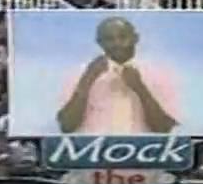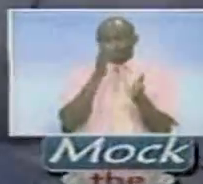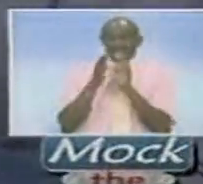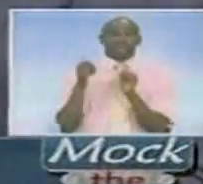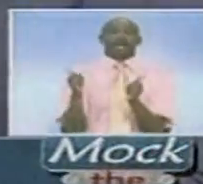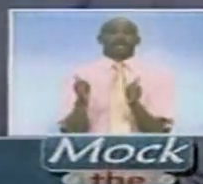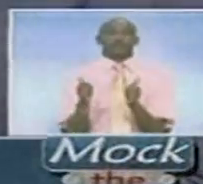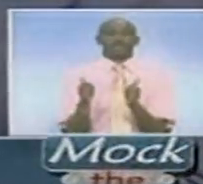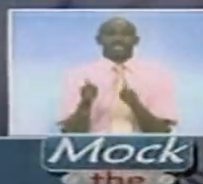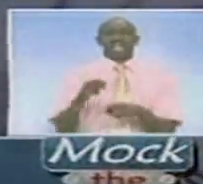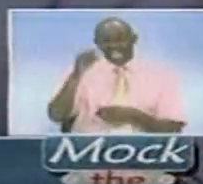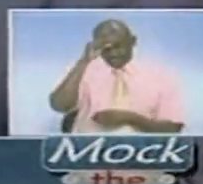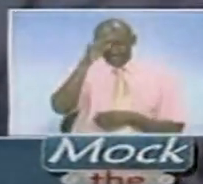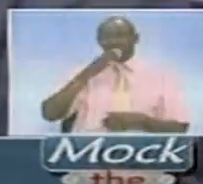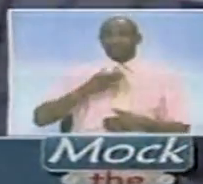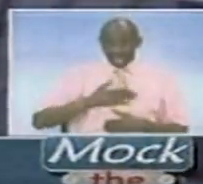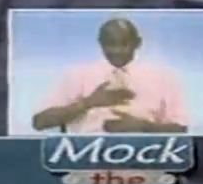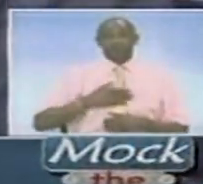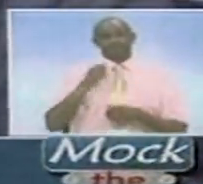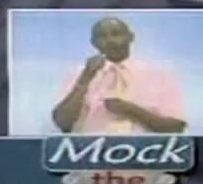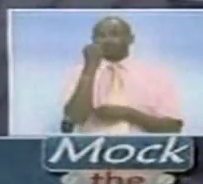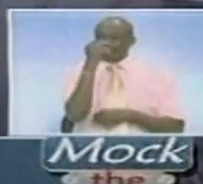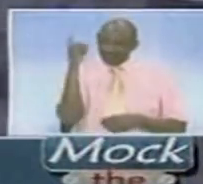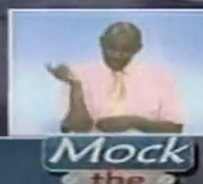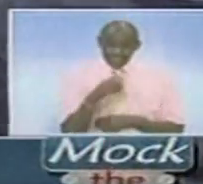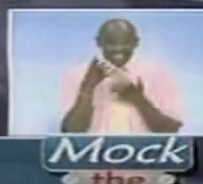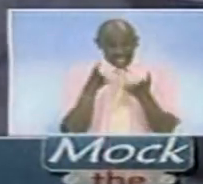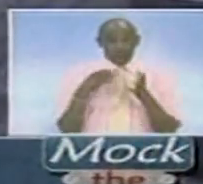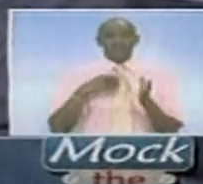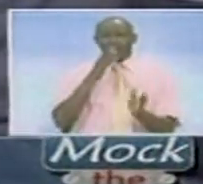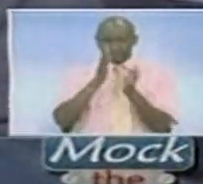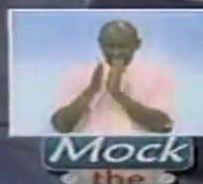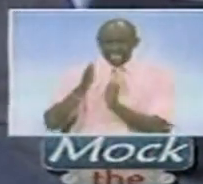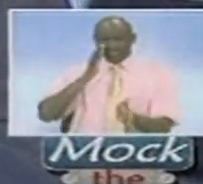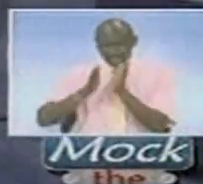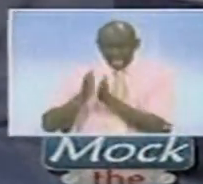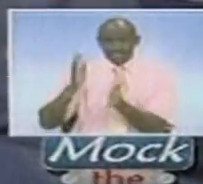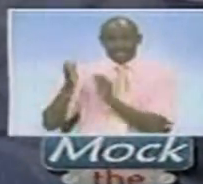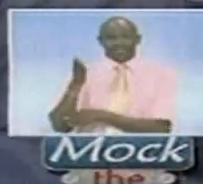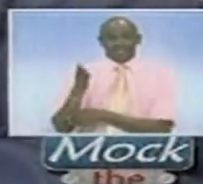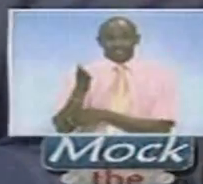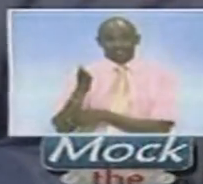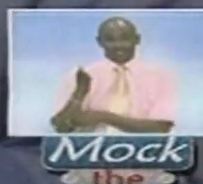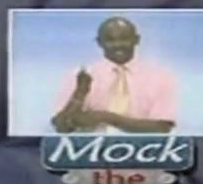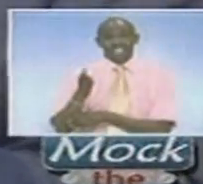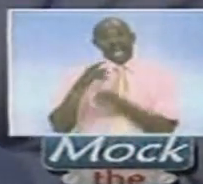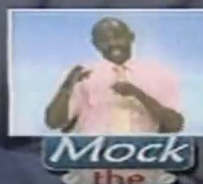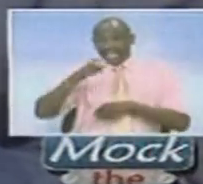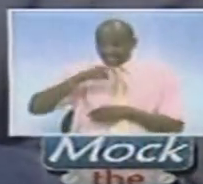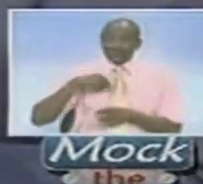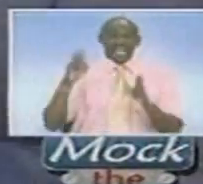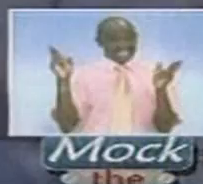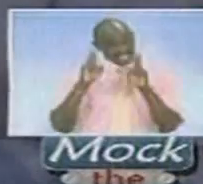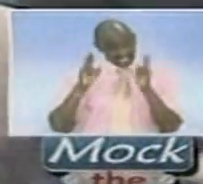on saying. Serikali yangu kwa muda wa miezi mitano sasa tumekuwa tukijipanga na sisi tuko